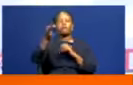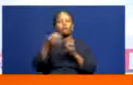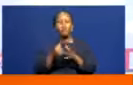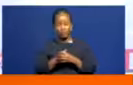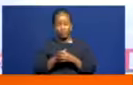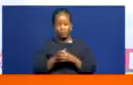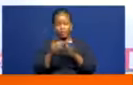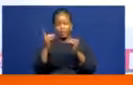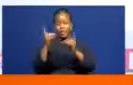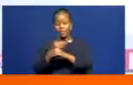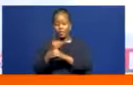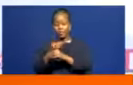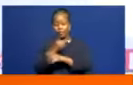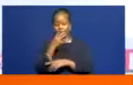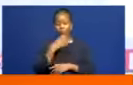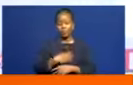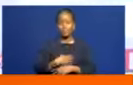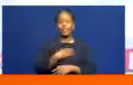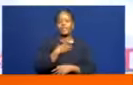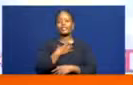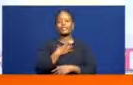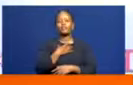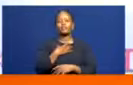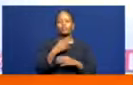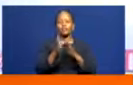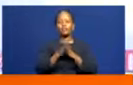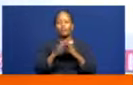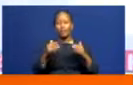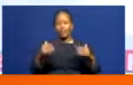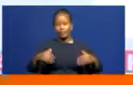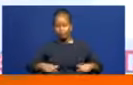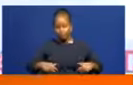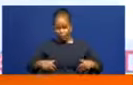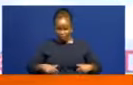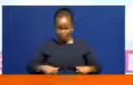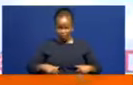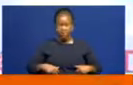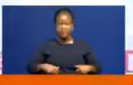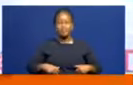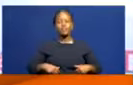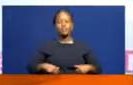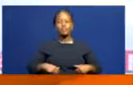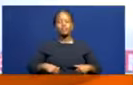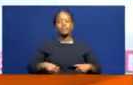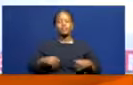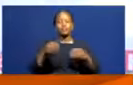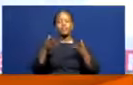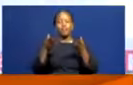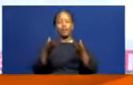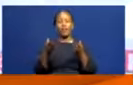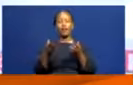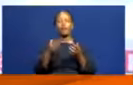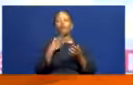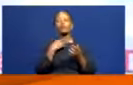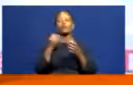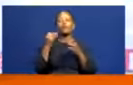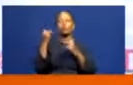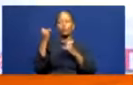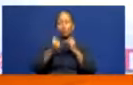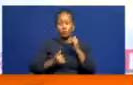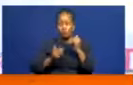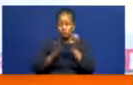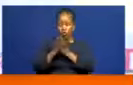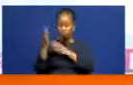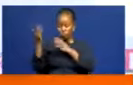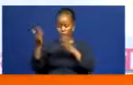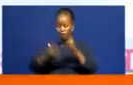Distinguished guests, esteemed youth, on this note, allow me to conclude by welcoming our partners to